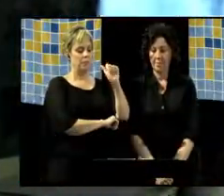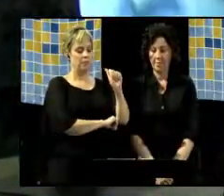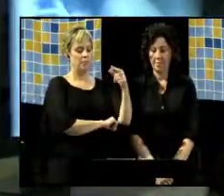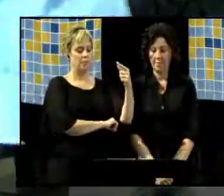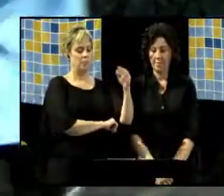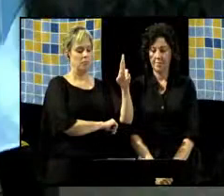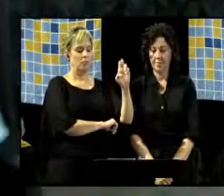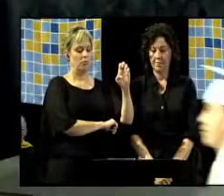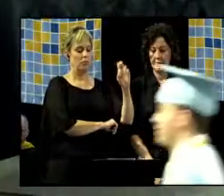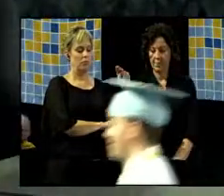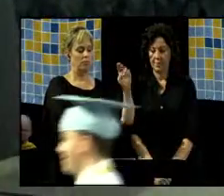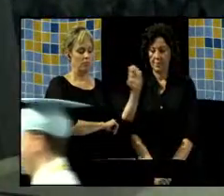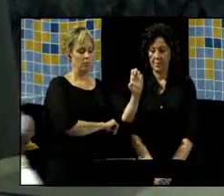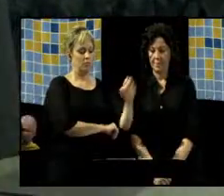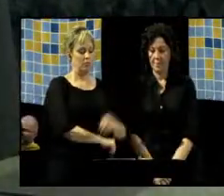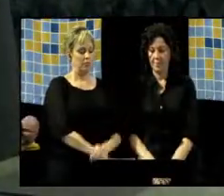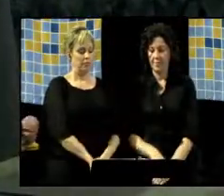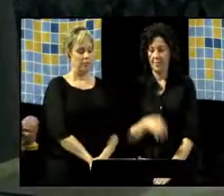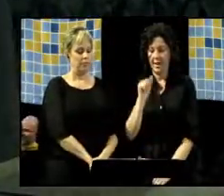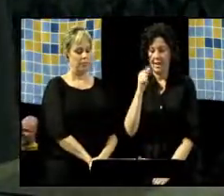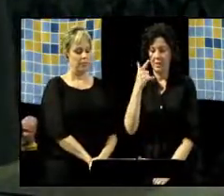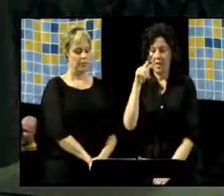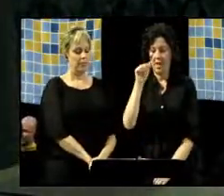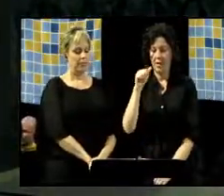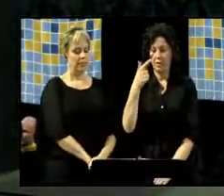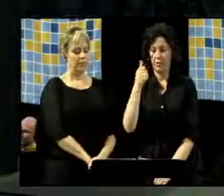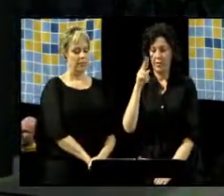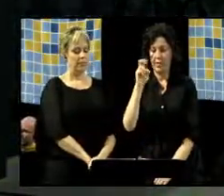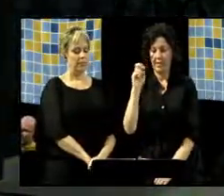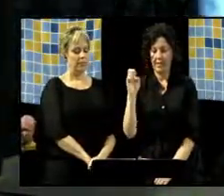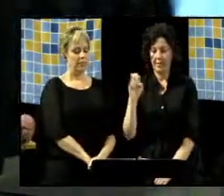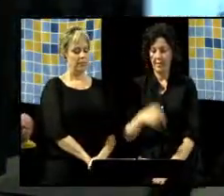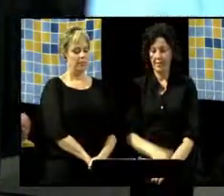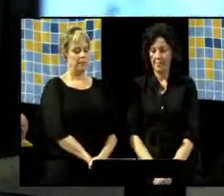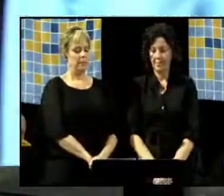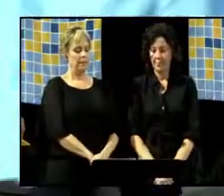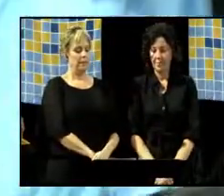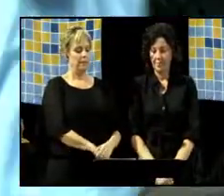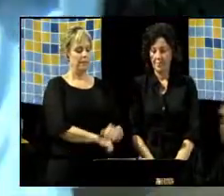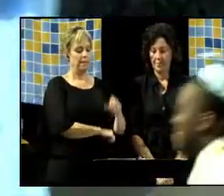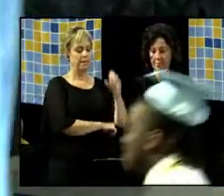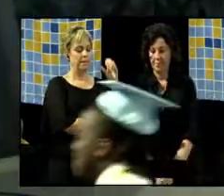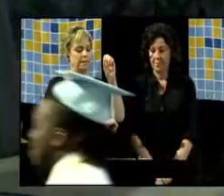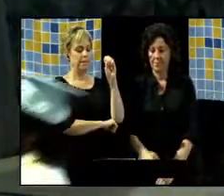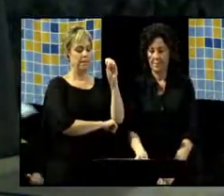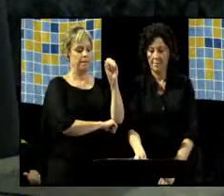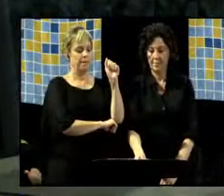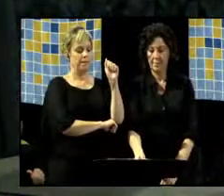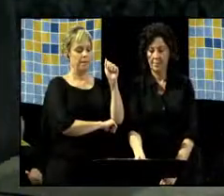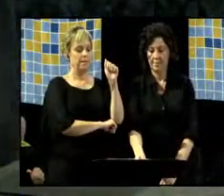Angela Diamond Green. Jashawn Lamont Green.